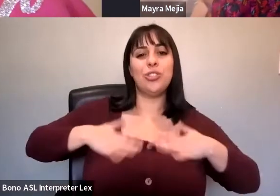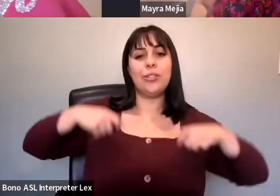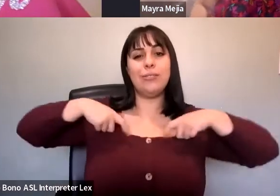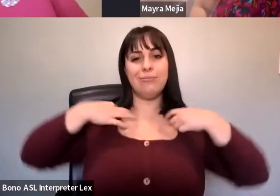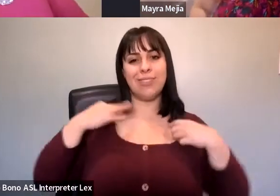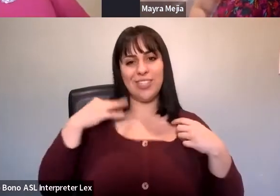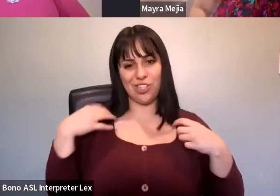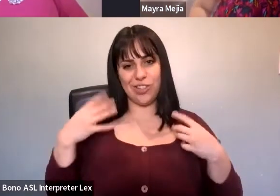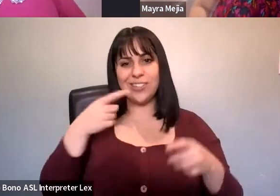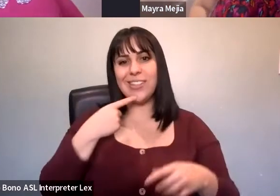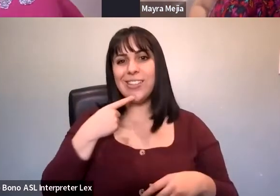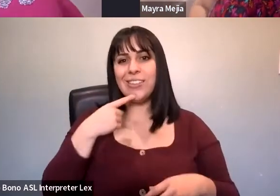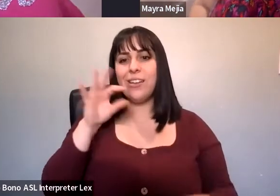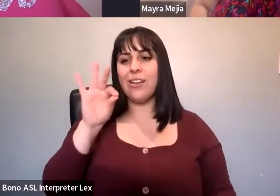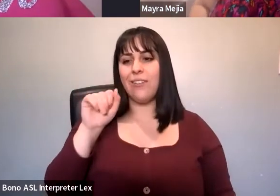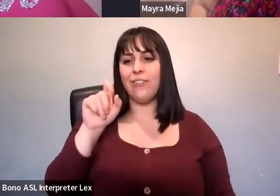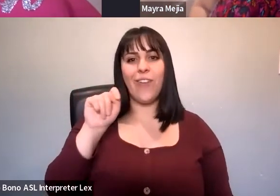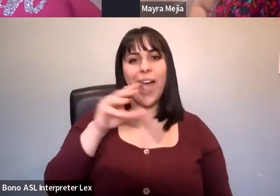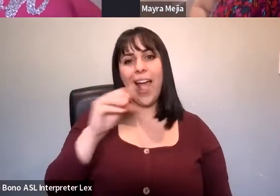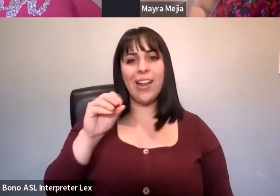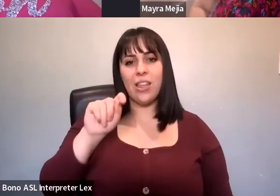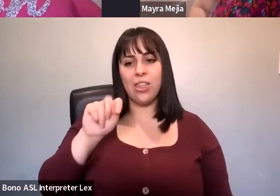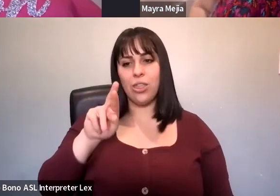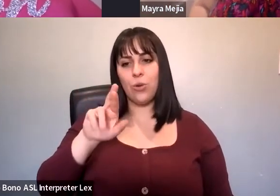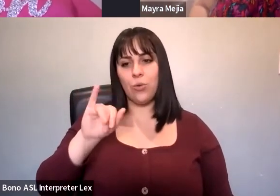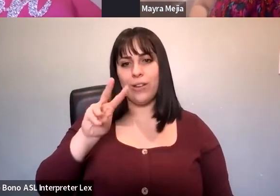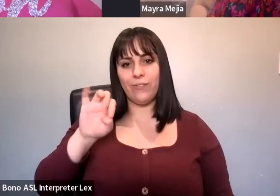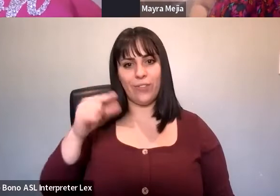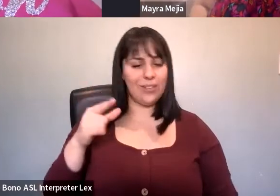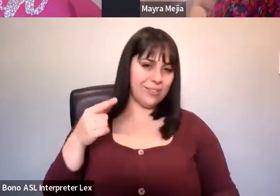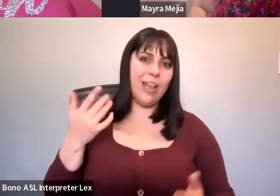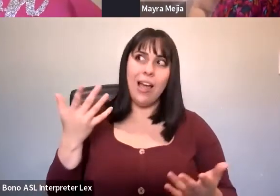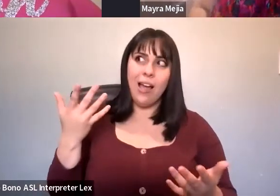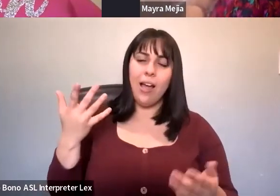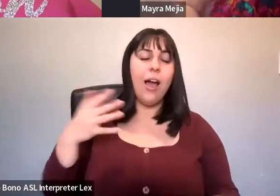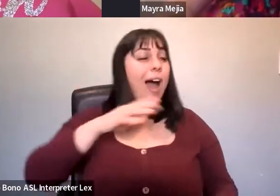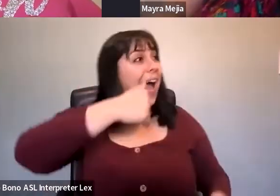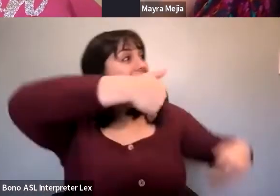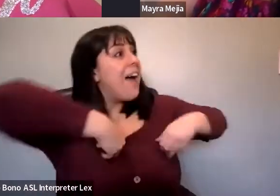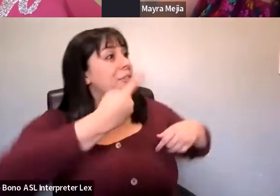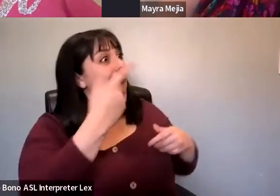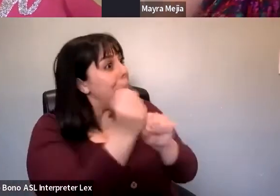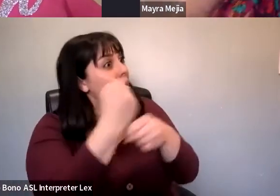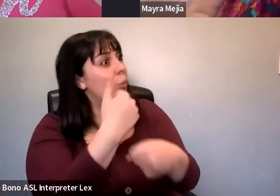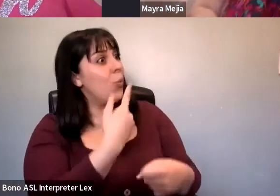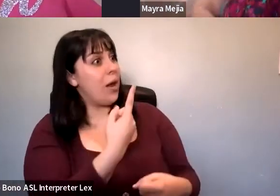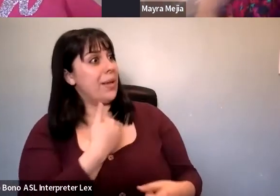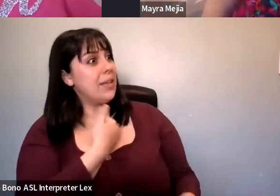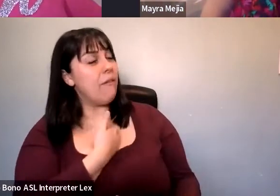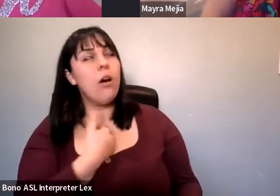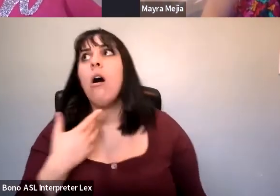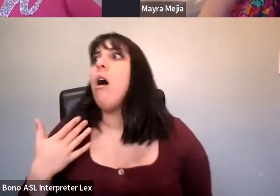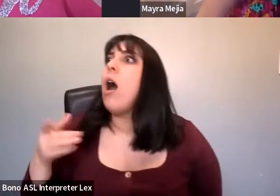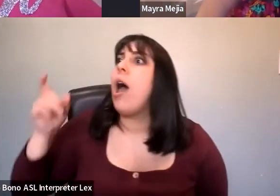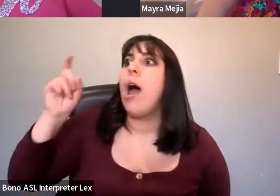keep mentioning, because I love that. I have one. I made one. Oh my goodness. I have to get